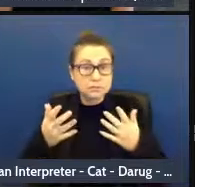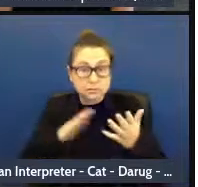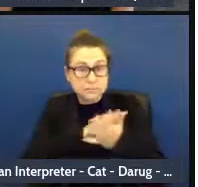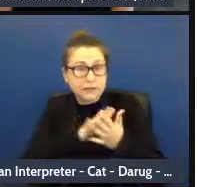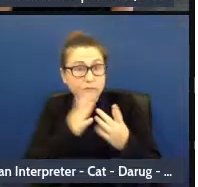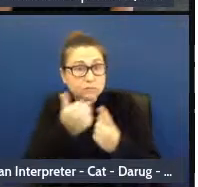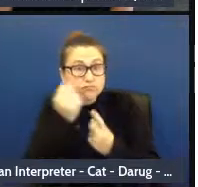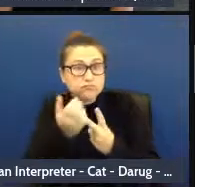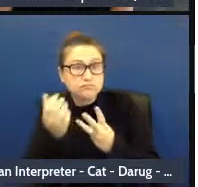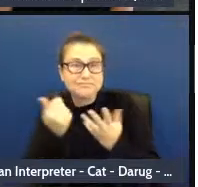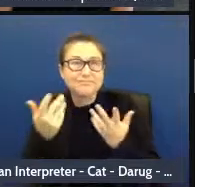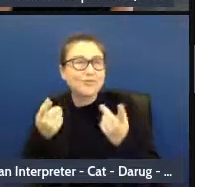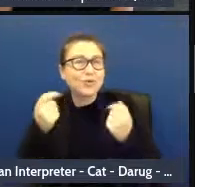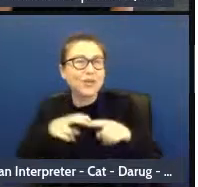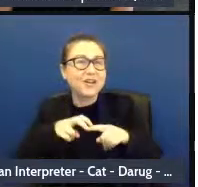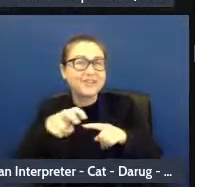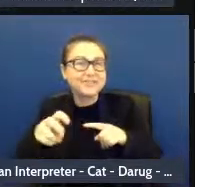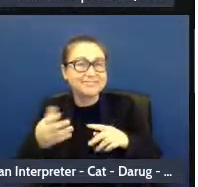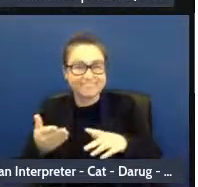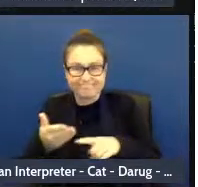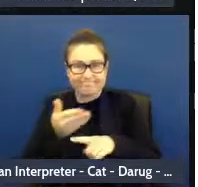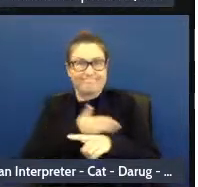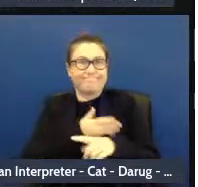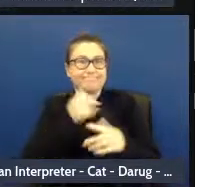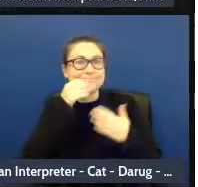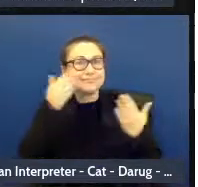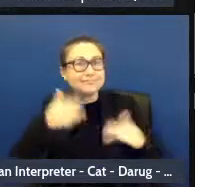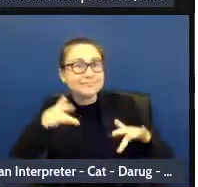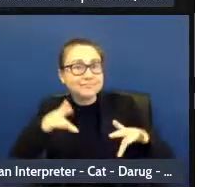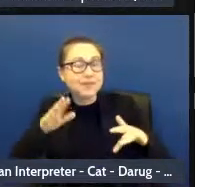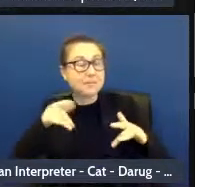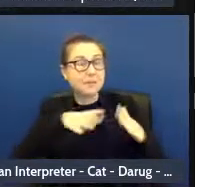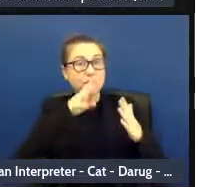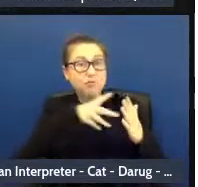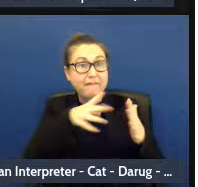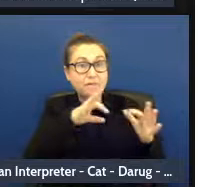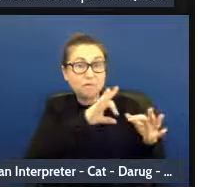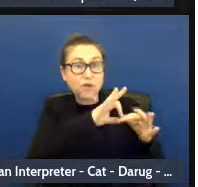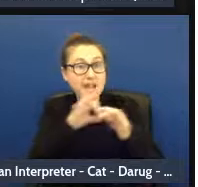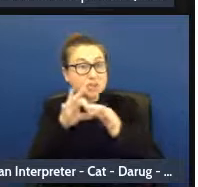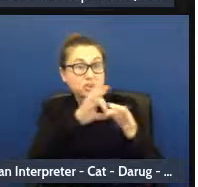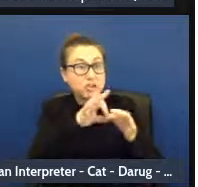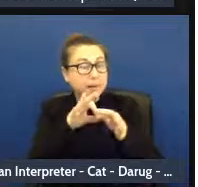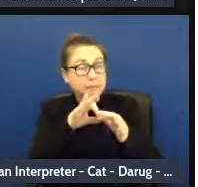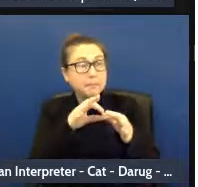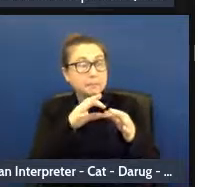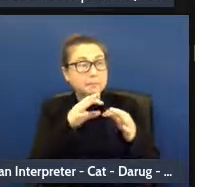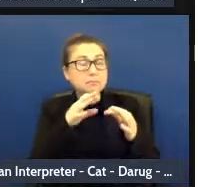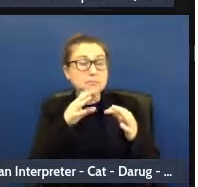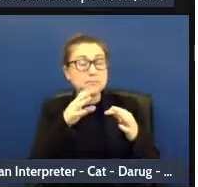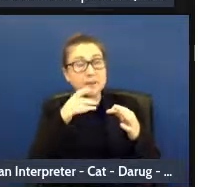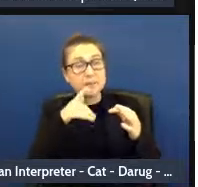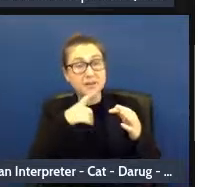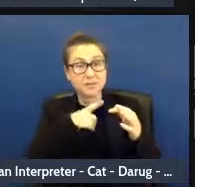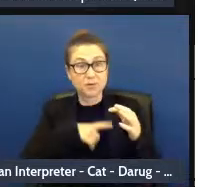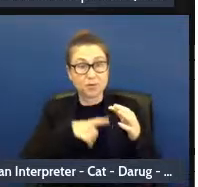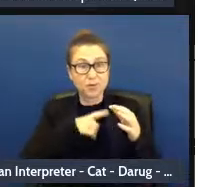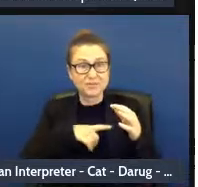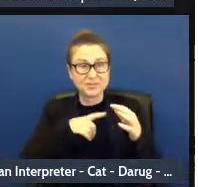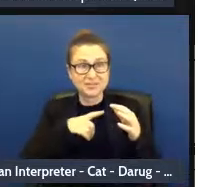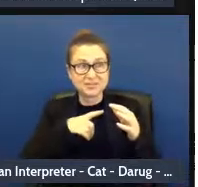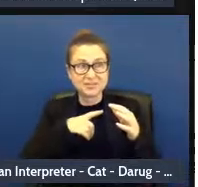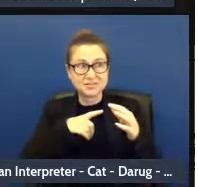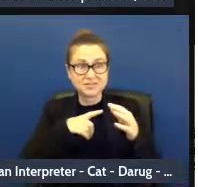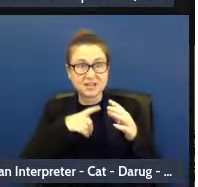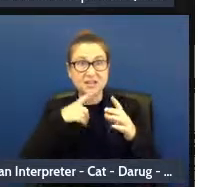look at sort of those relationship graphs, it could be that it is a cause of the pressure rise, or maybe it's a consequence. So